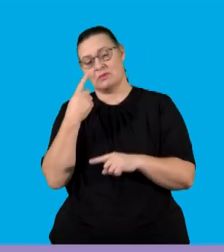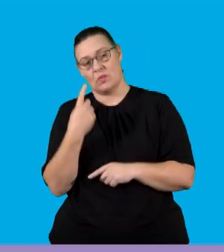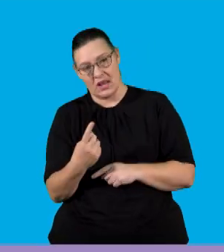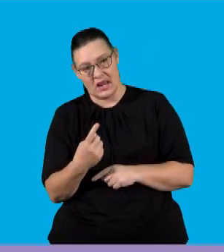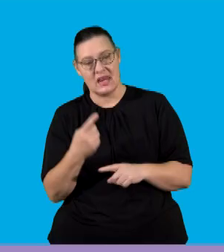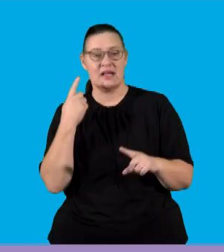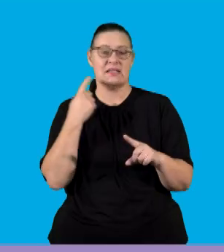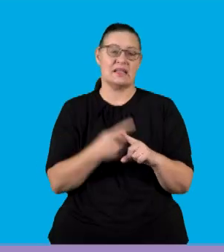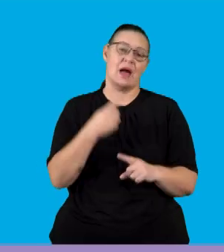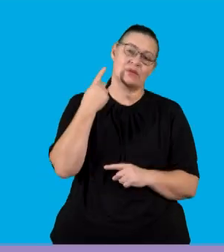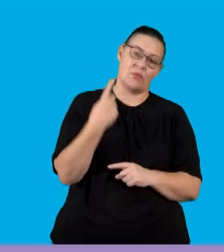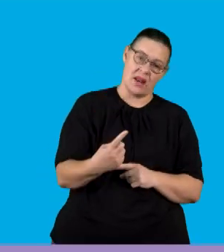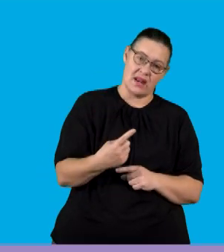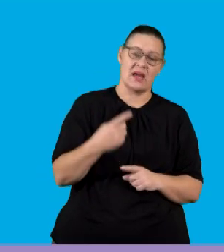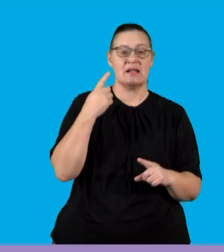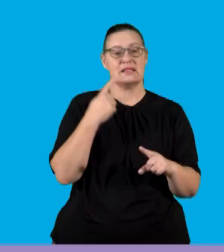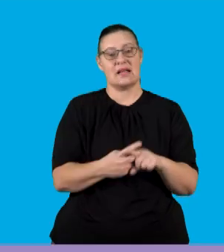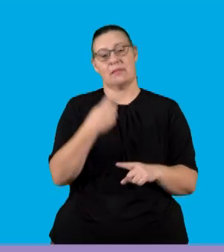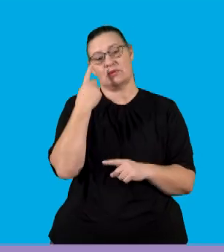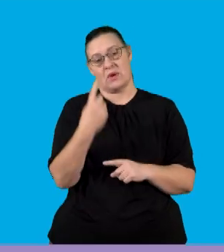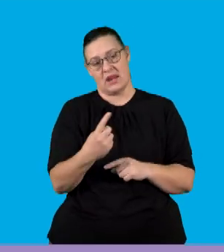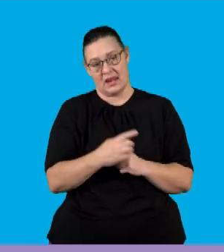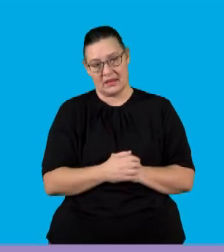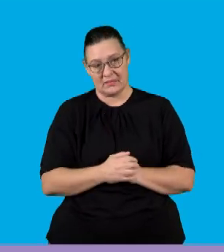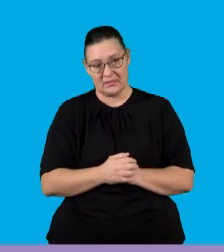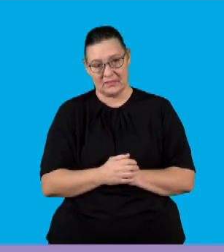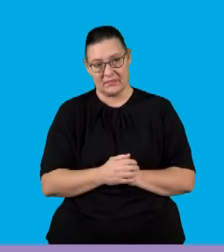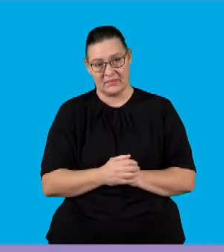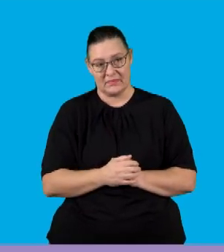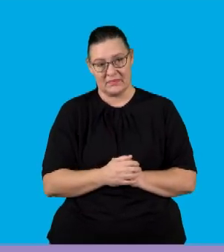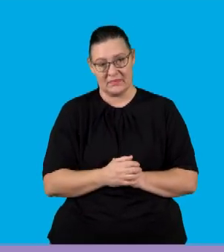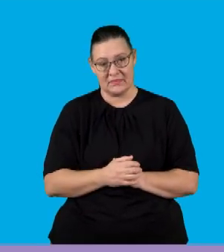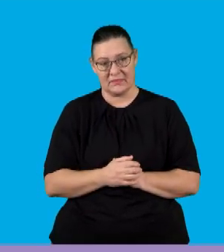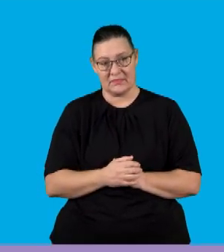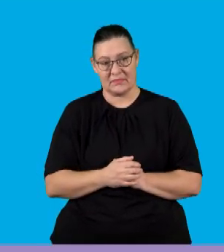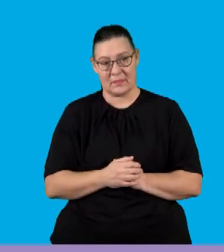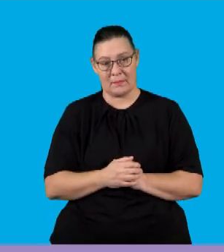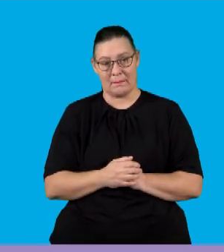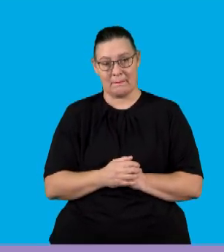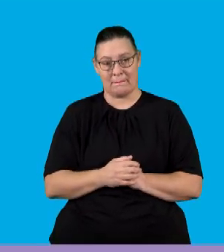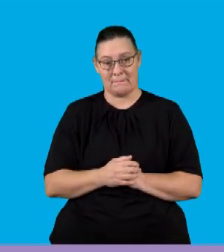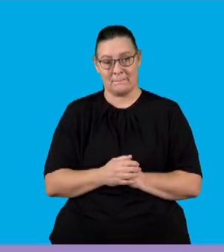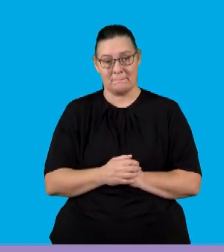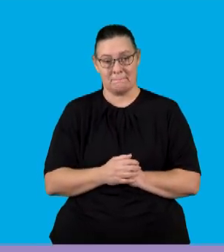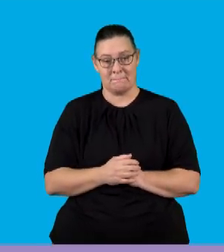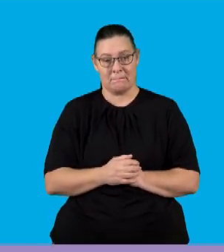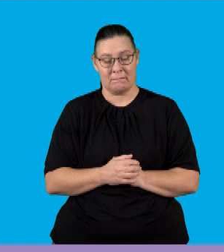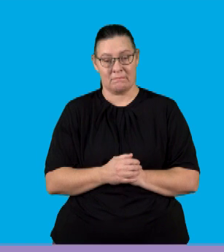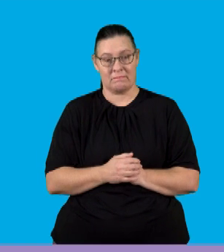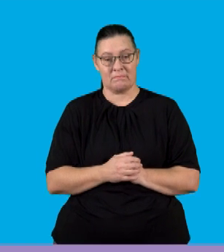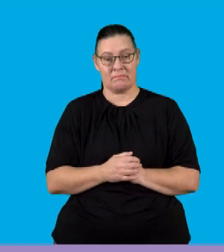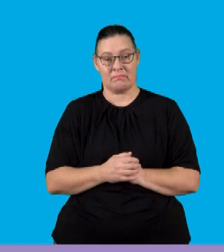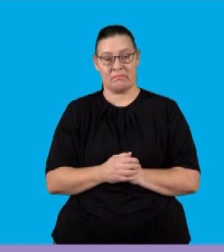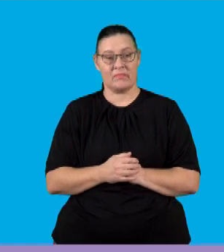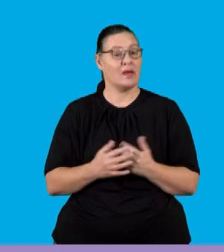1, multiplying it by 1, and again multiplying it by another 1.